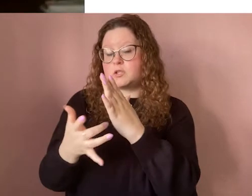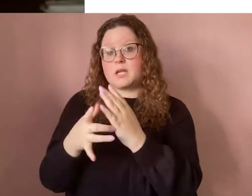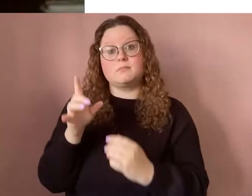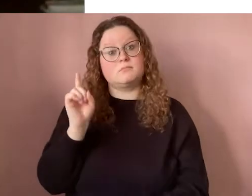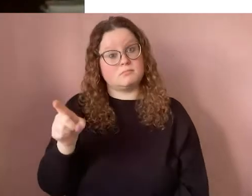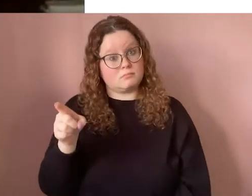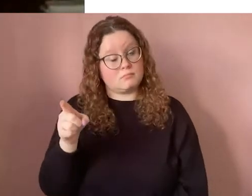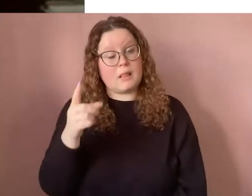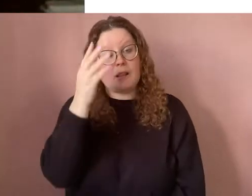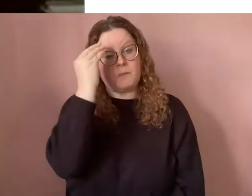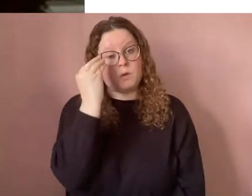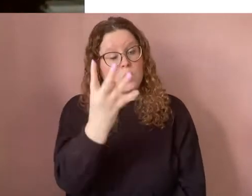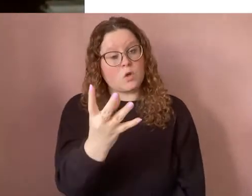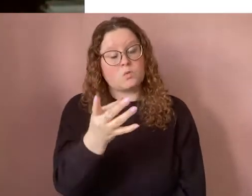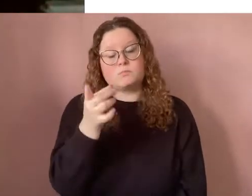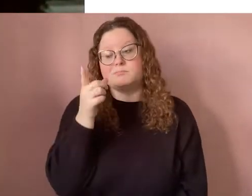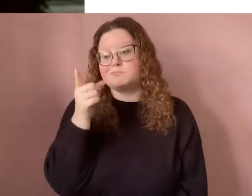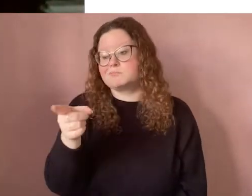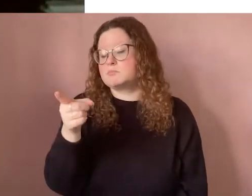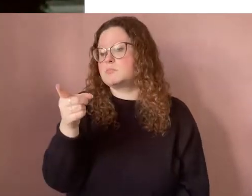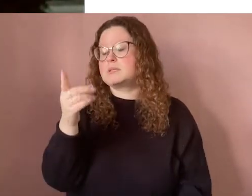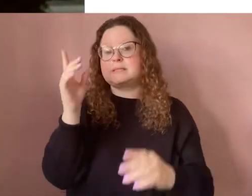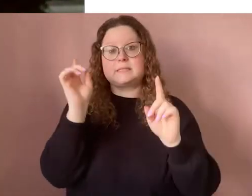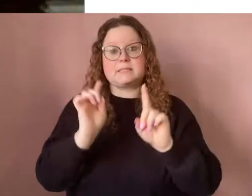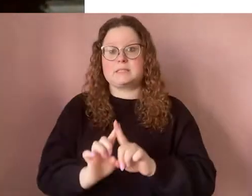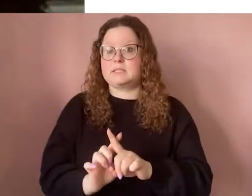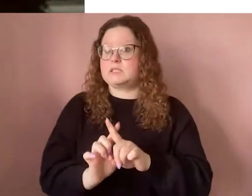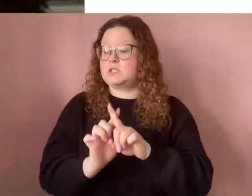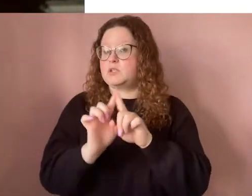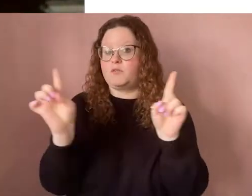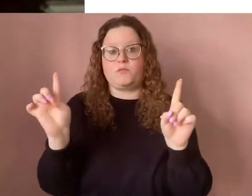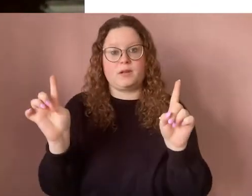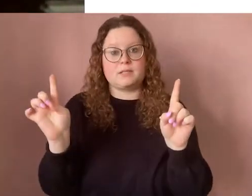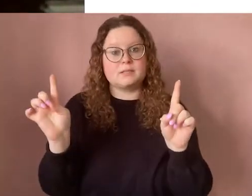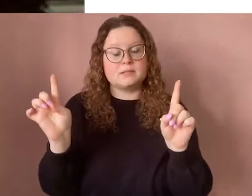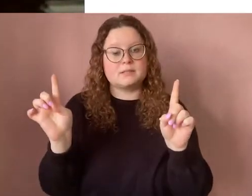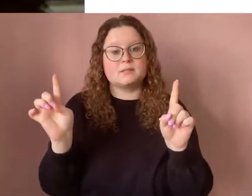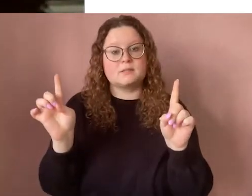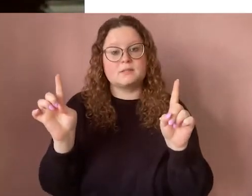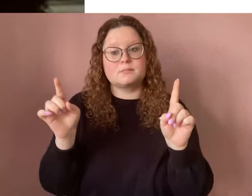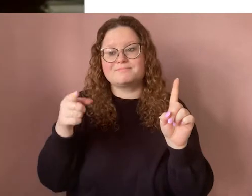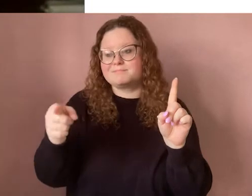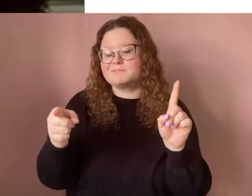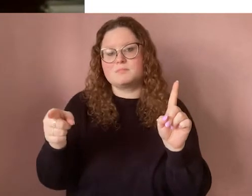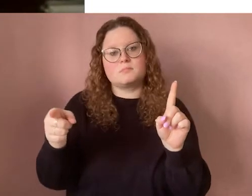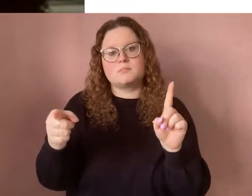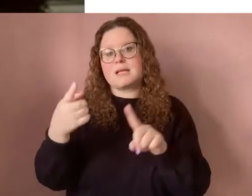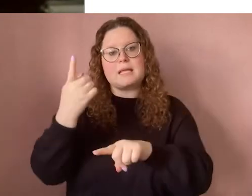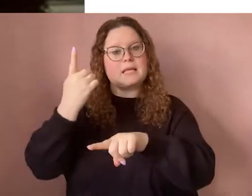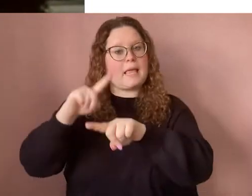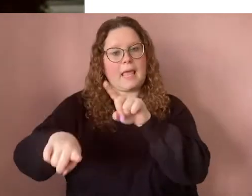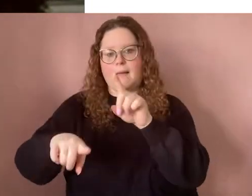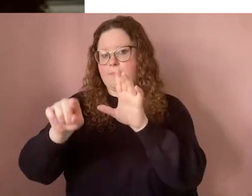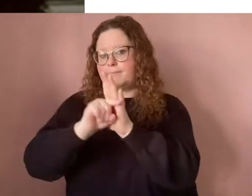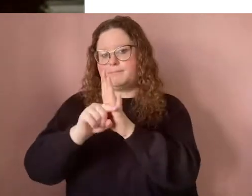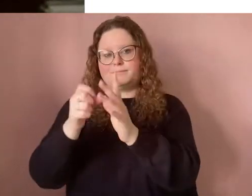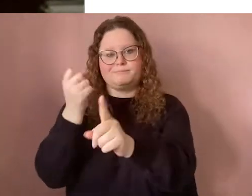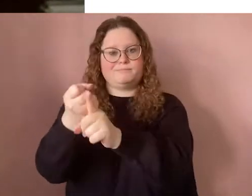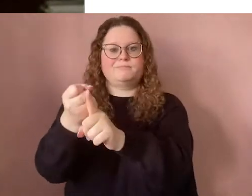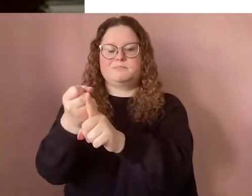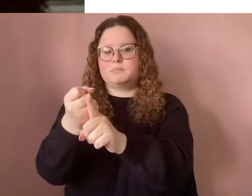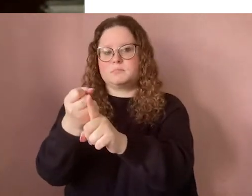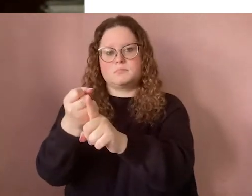technology, is not going to become, through unintended consequence, the worst of two worlds,